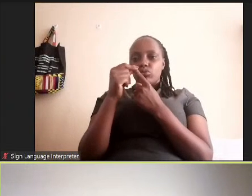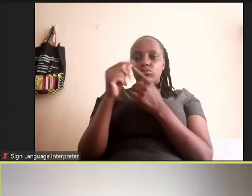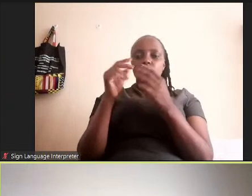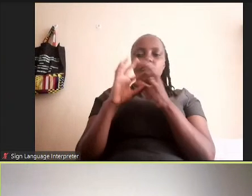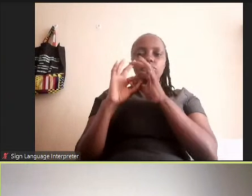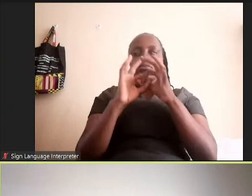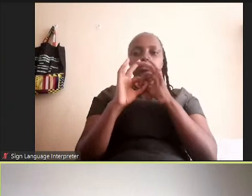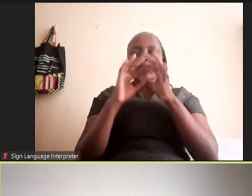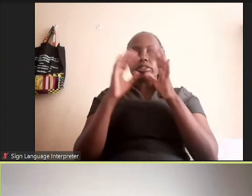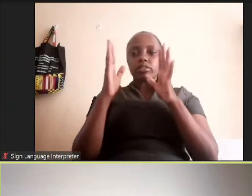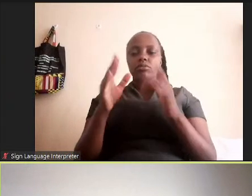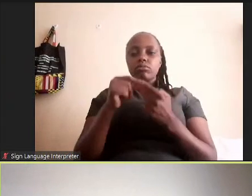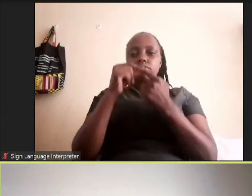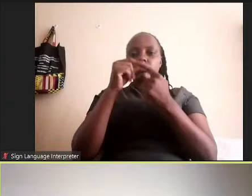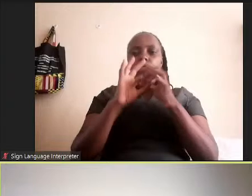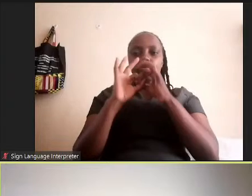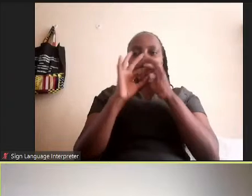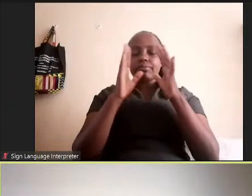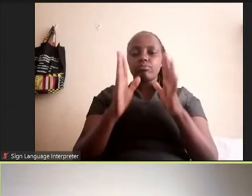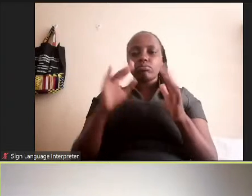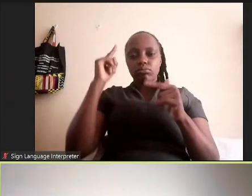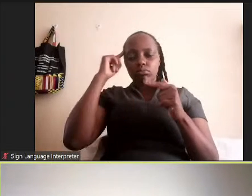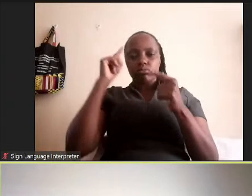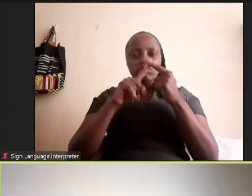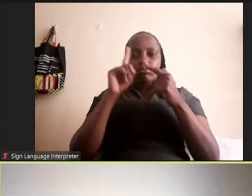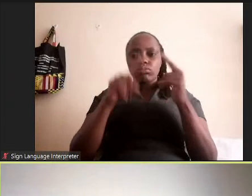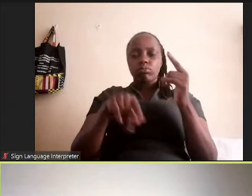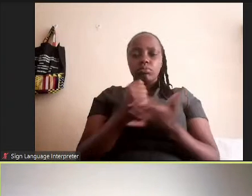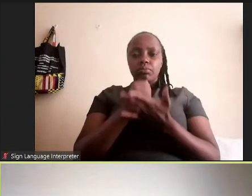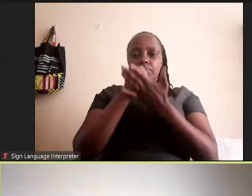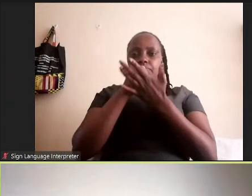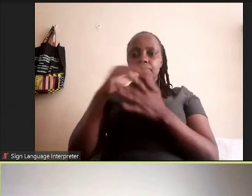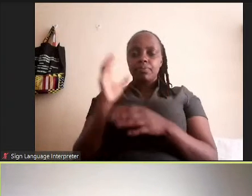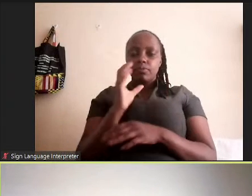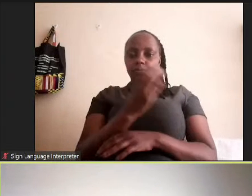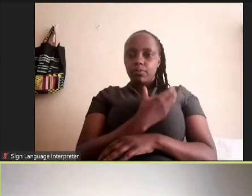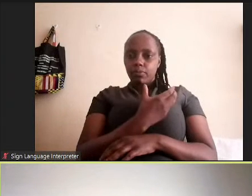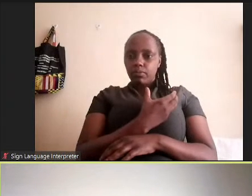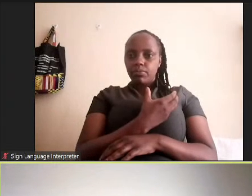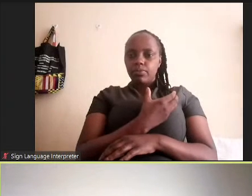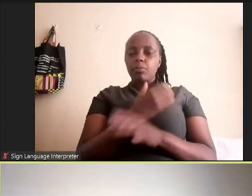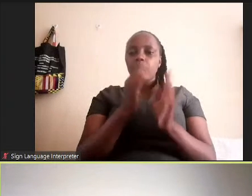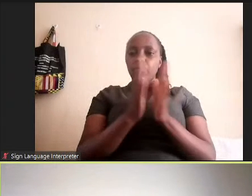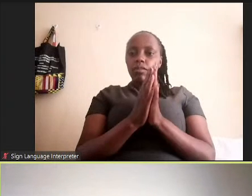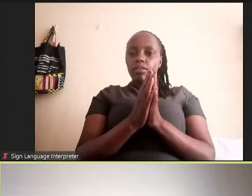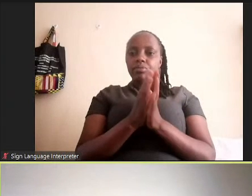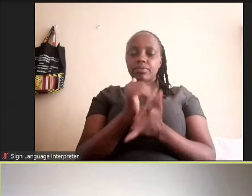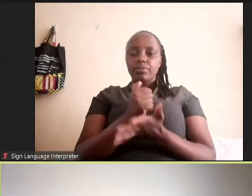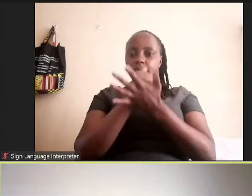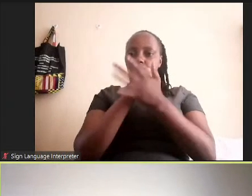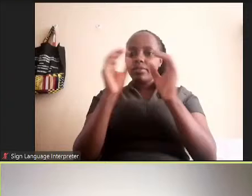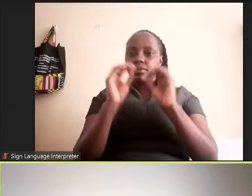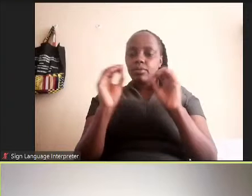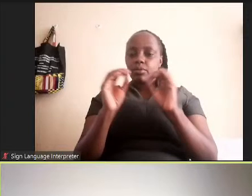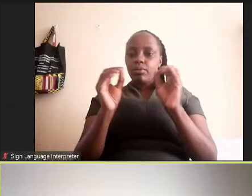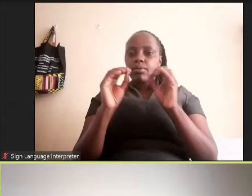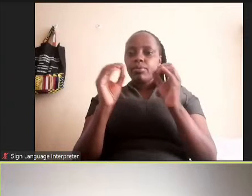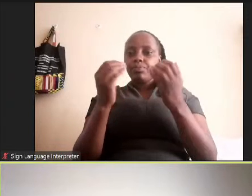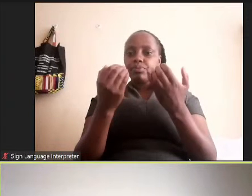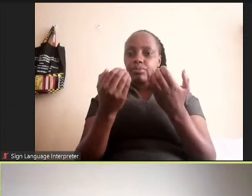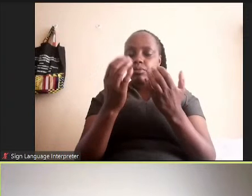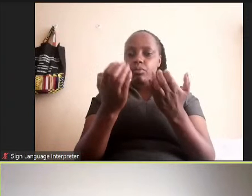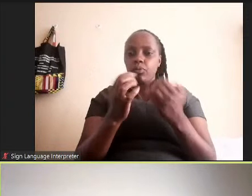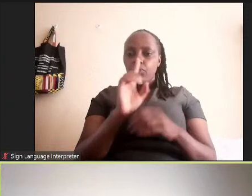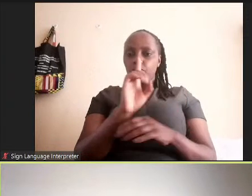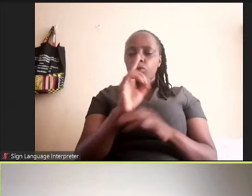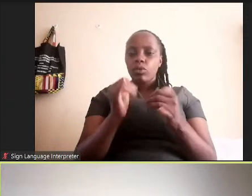special rapporteurs are also meant to help the committee to be busy. It doesn't help that we meet once, twice